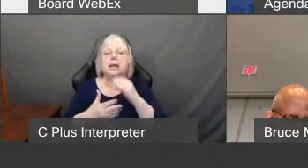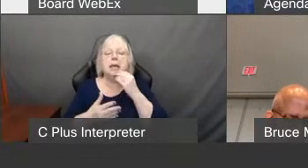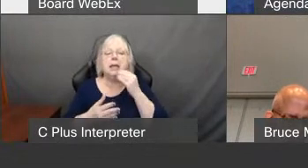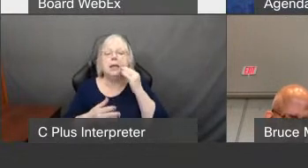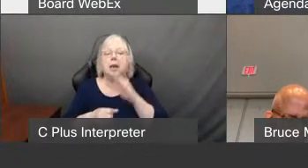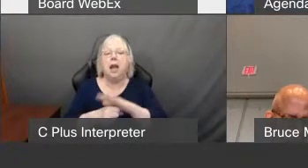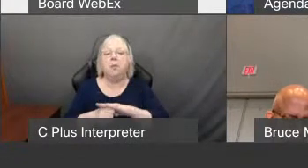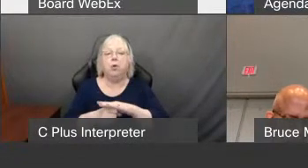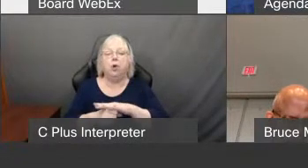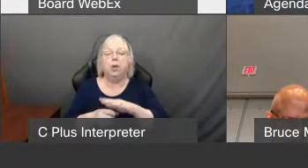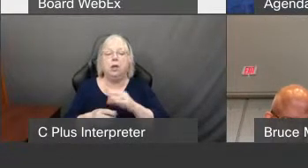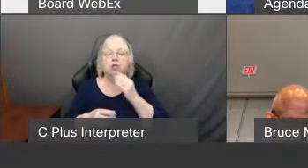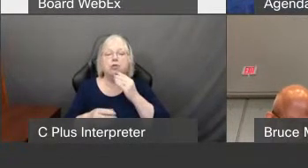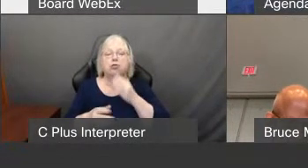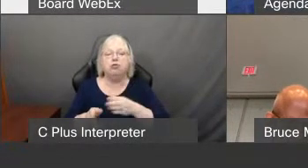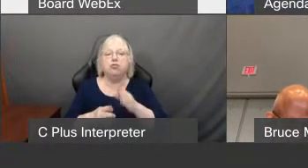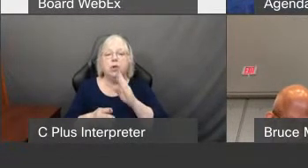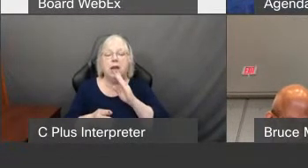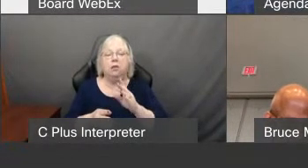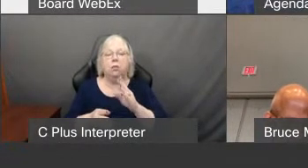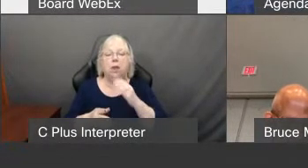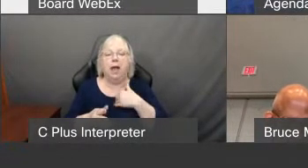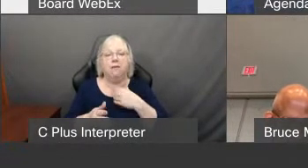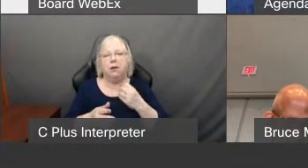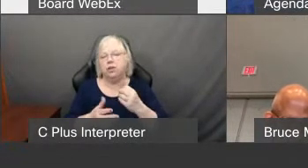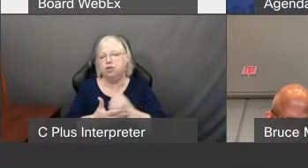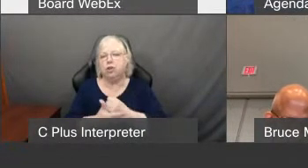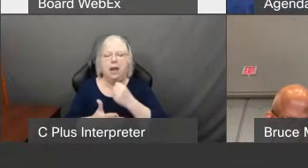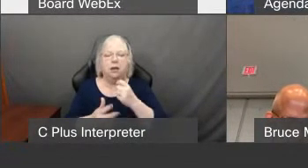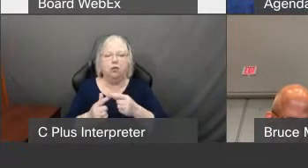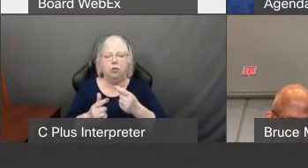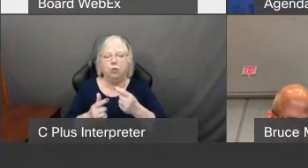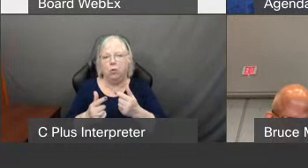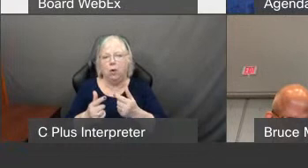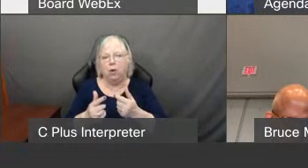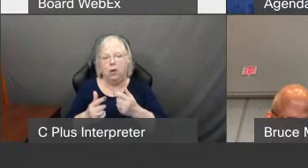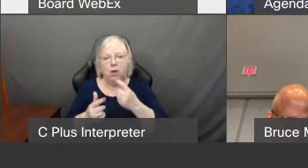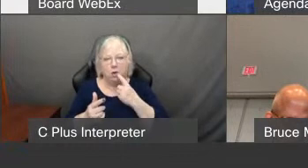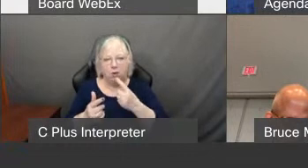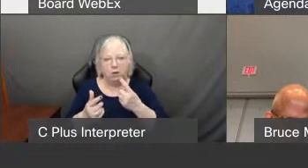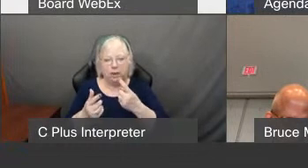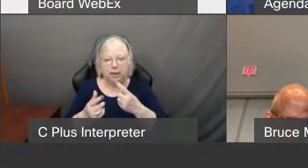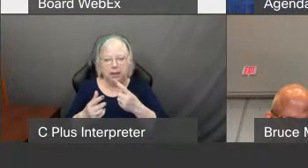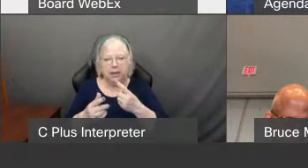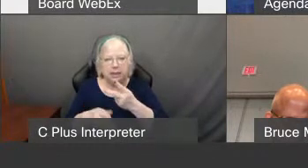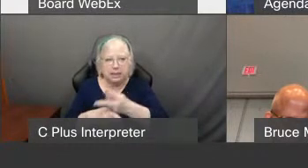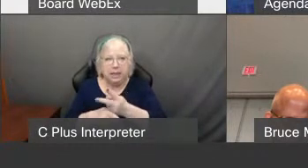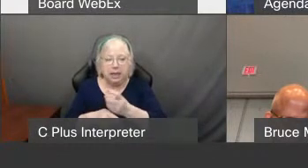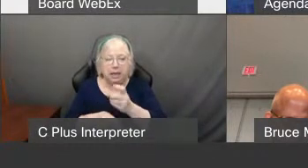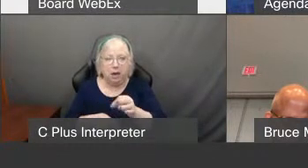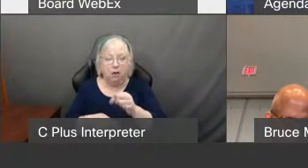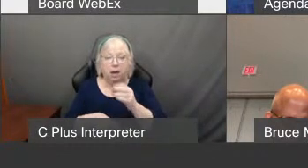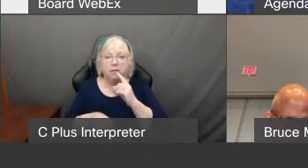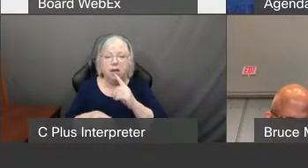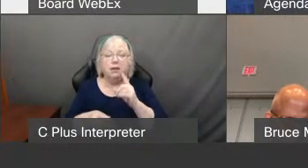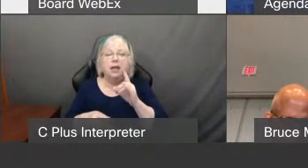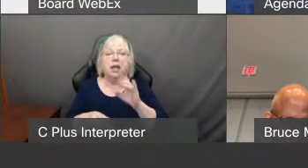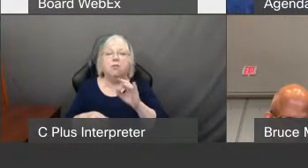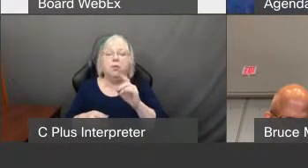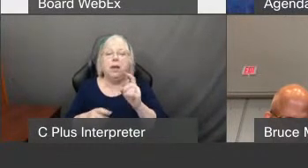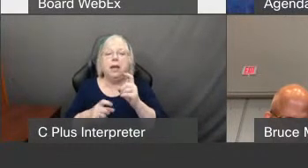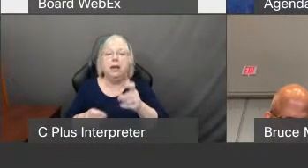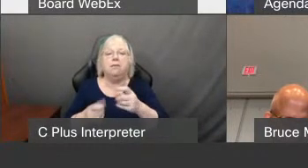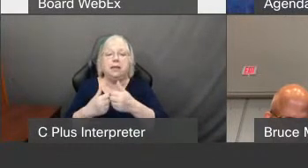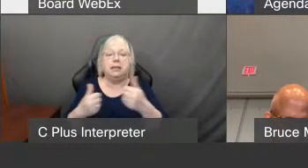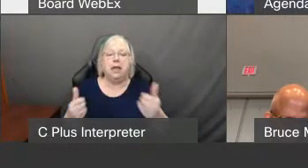going to have a chance to get done is if there's a separate allocation for them. Because as far as this metrics